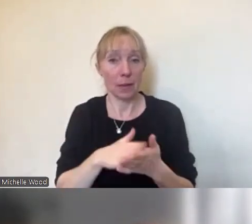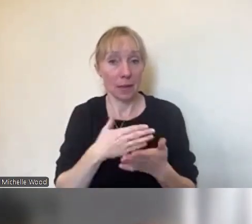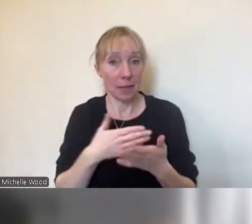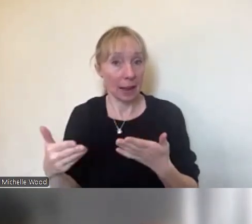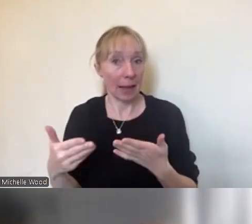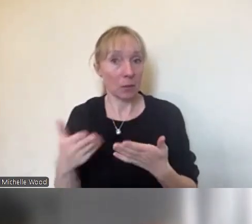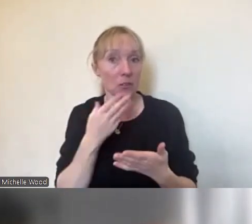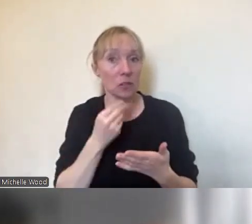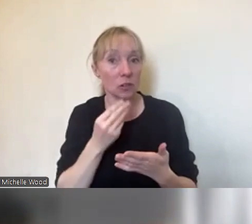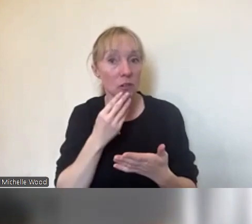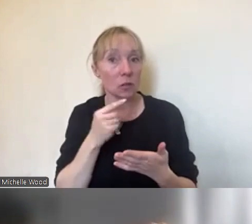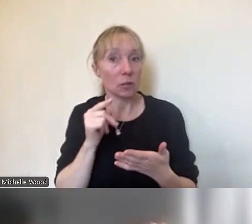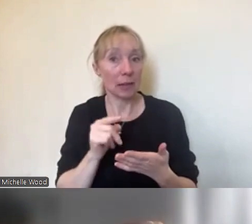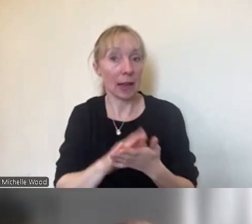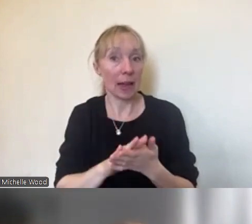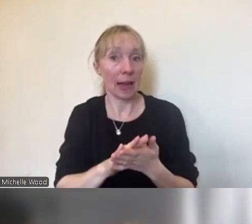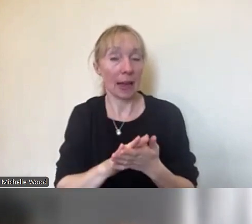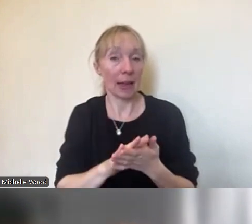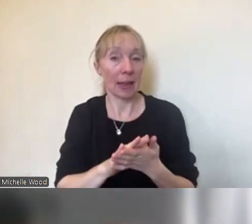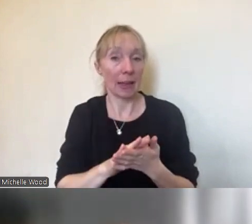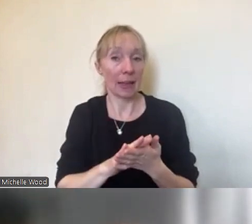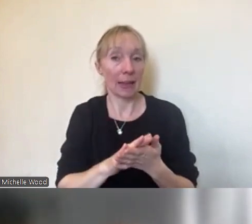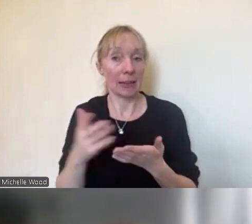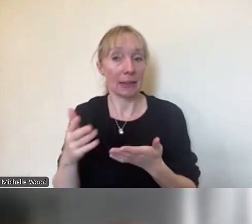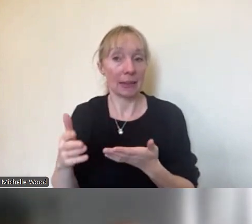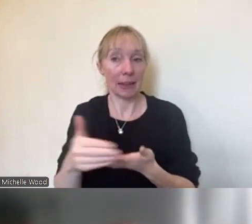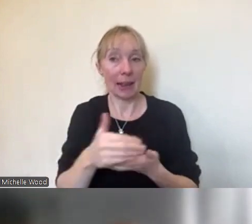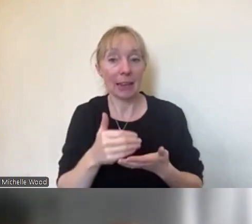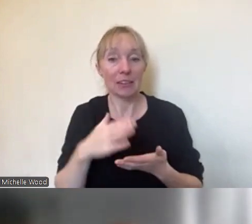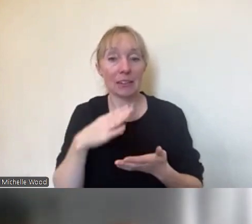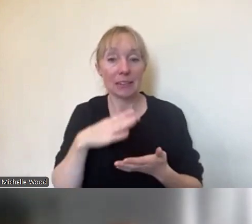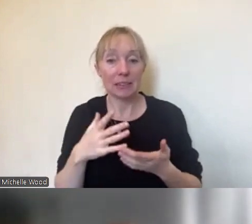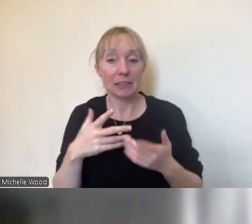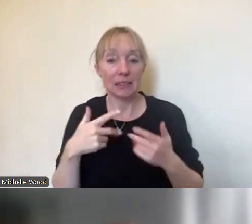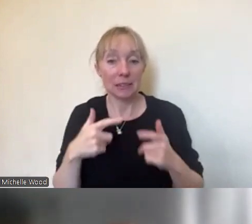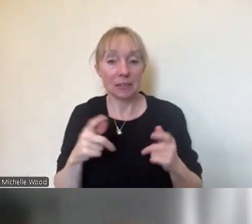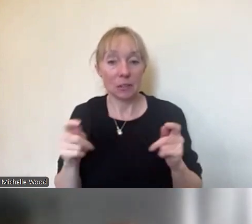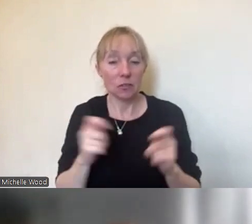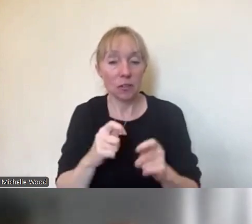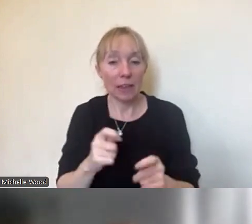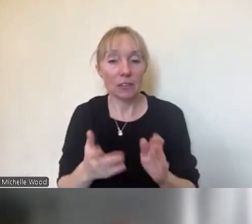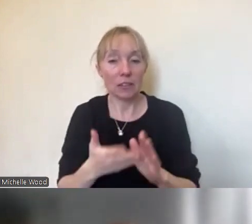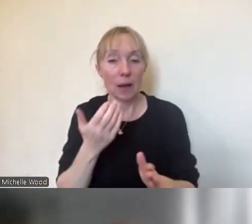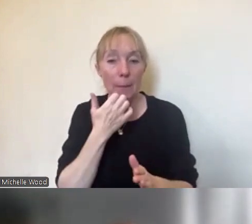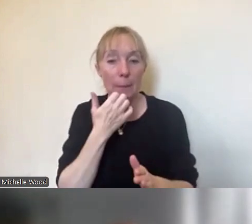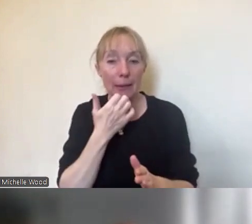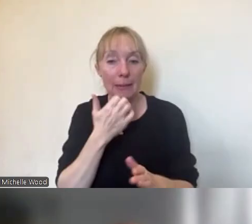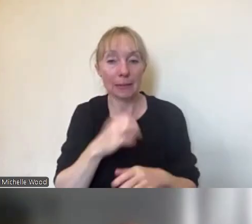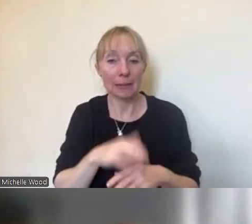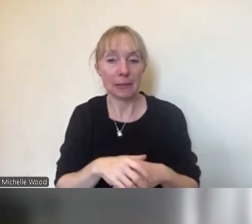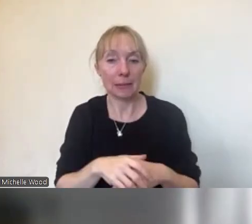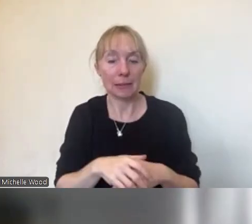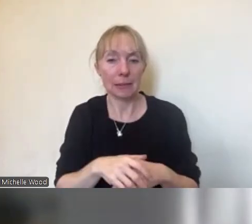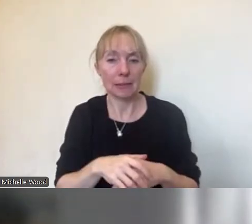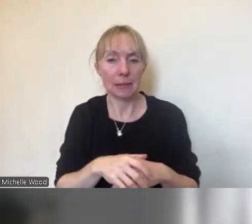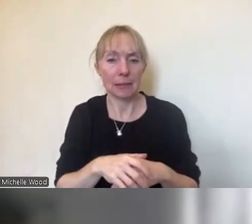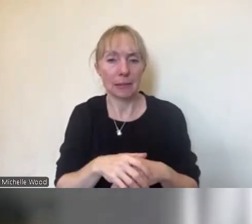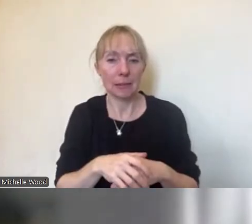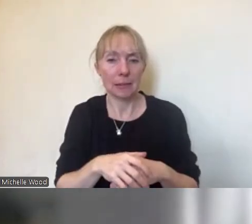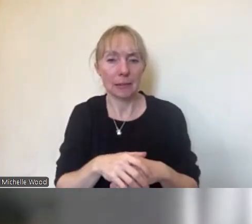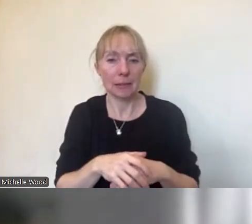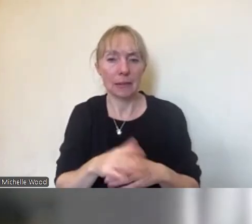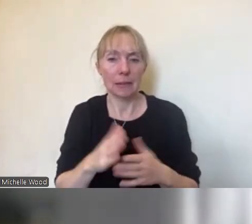in these kind of collections needs to continually change and be updated. So having a kind of editable